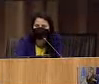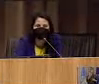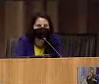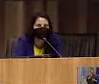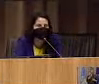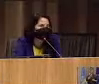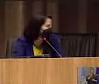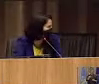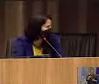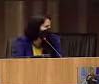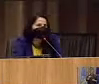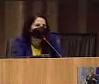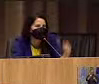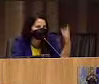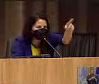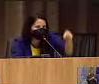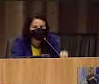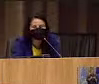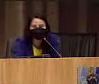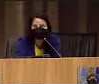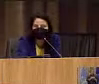and Professor Crowley,